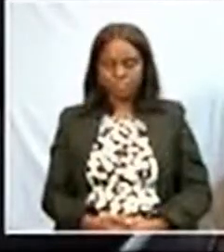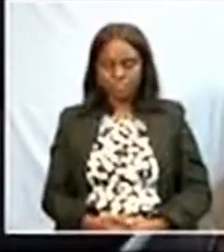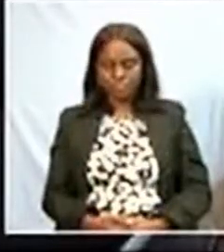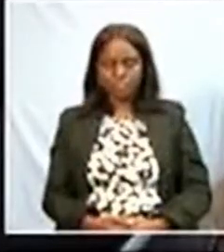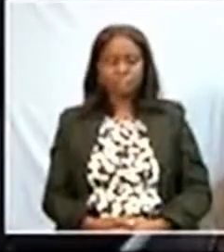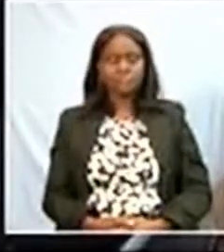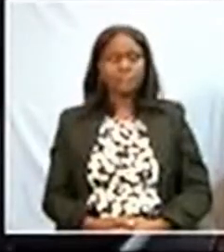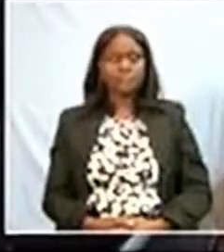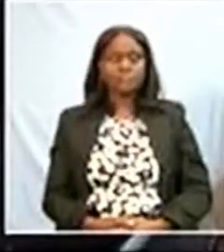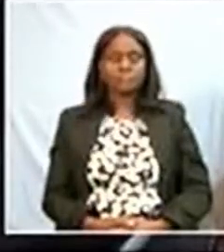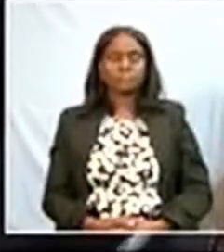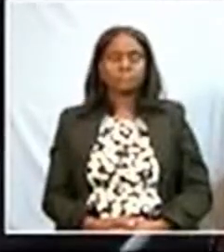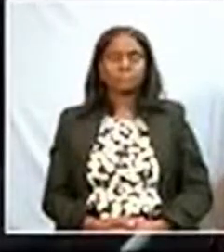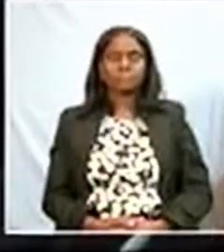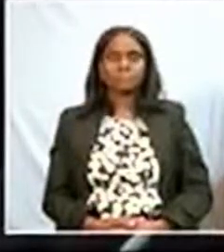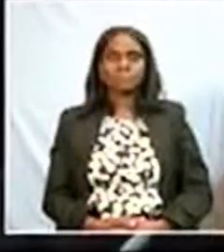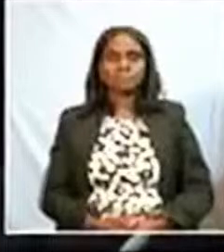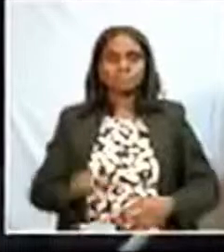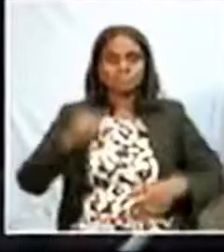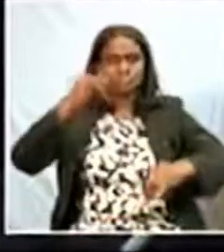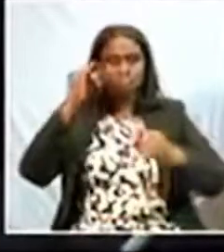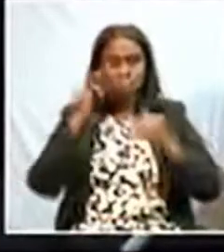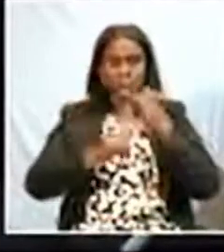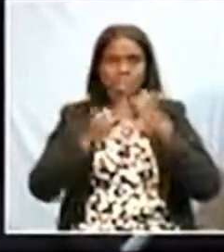last one,